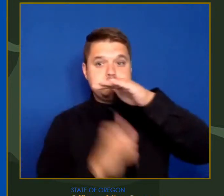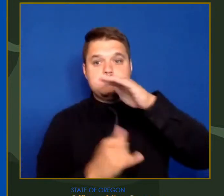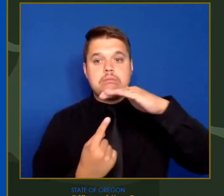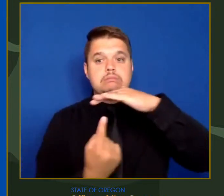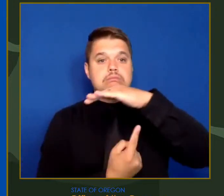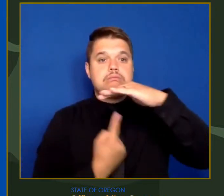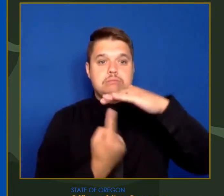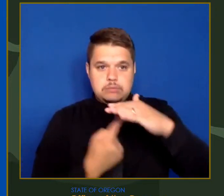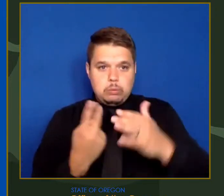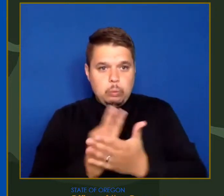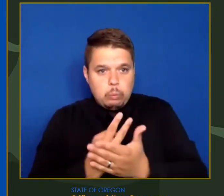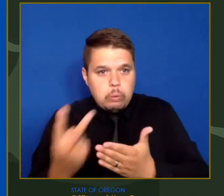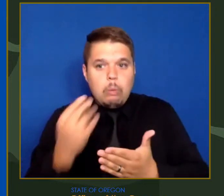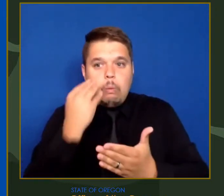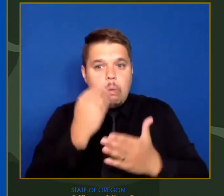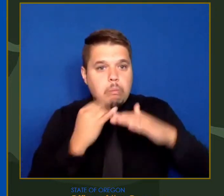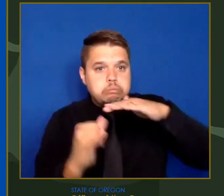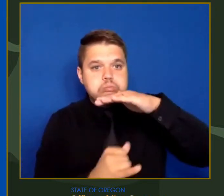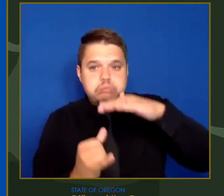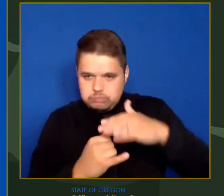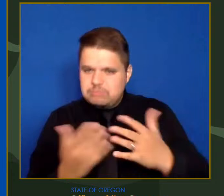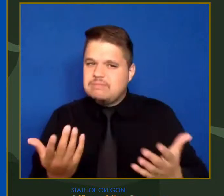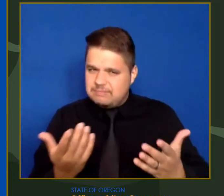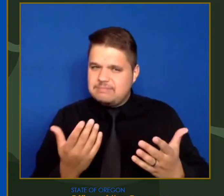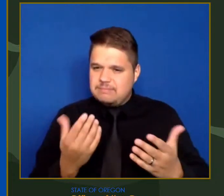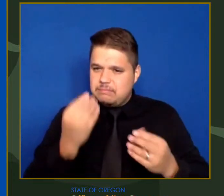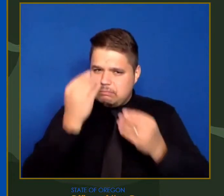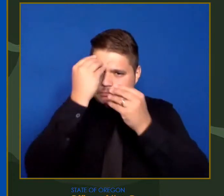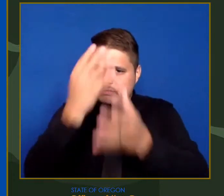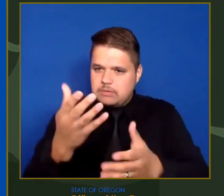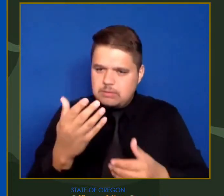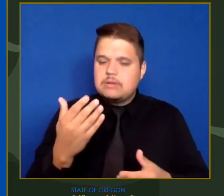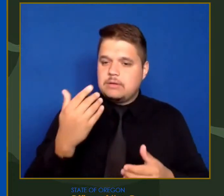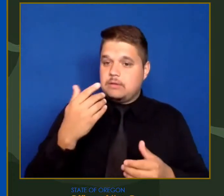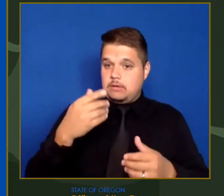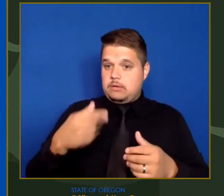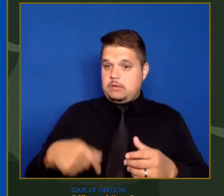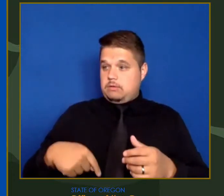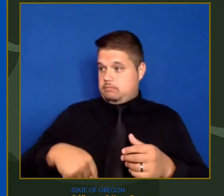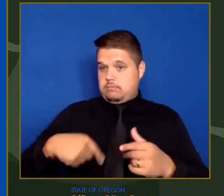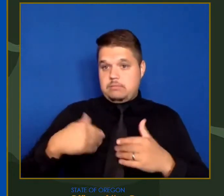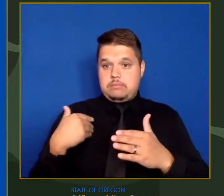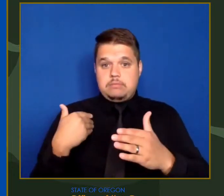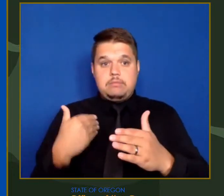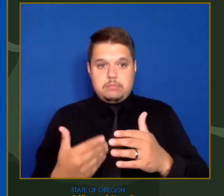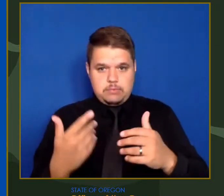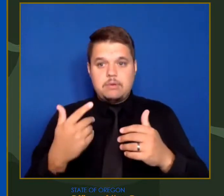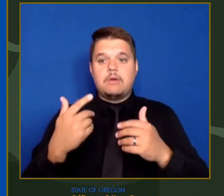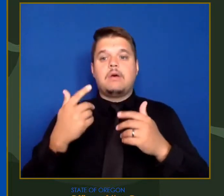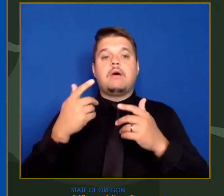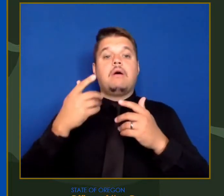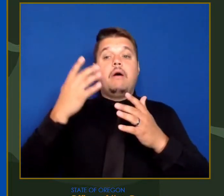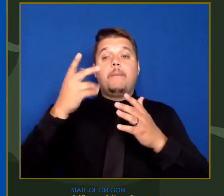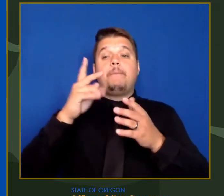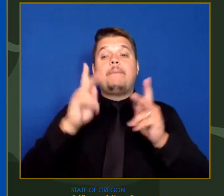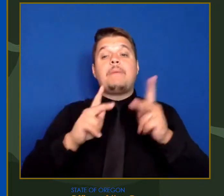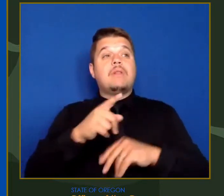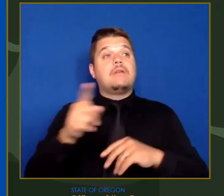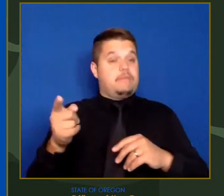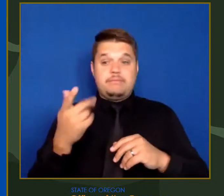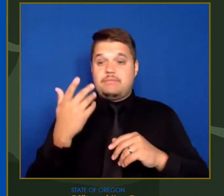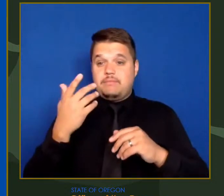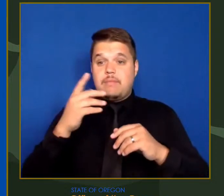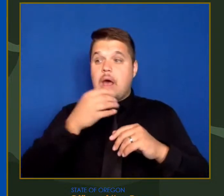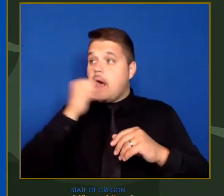this winter, you're vulnerable to getting sick or worse, becoming seriously ill yourself, or passing the virus to someone who might wind up in